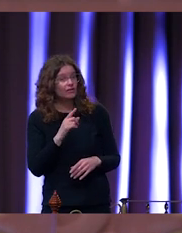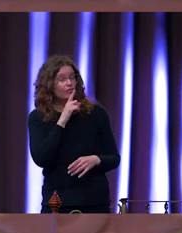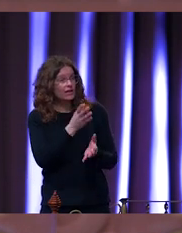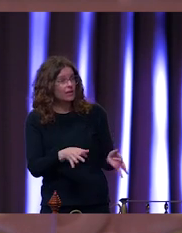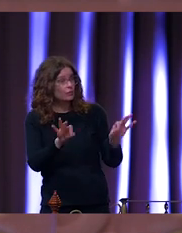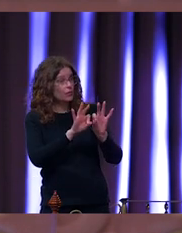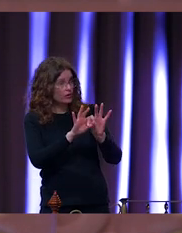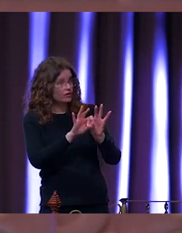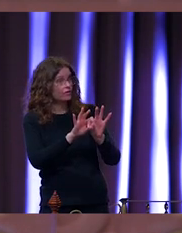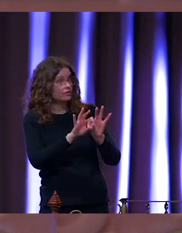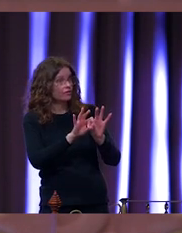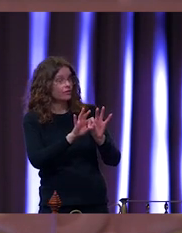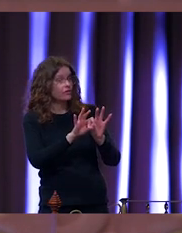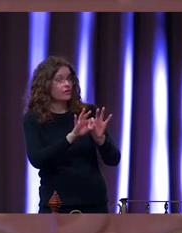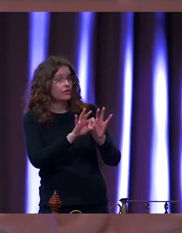we,